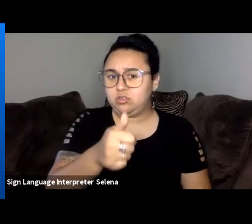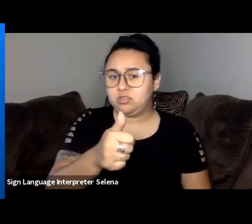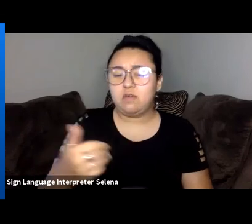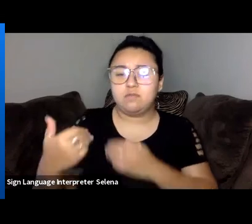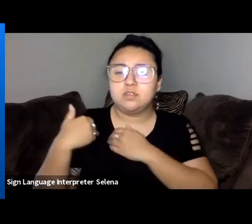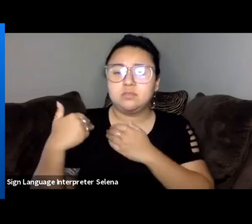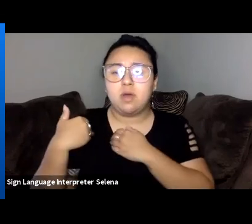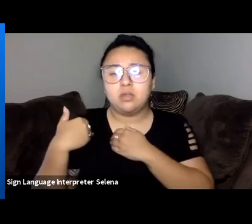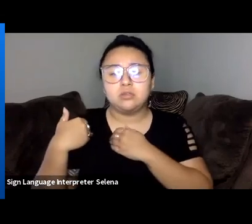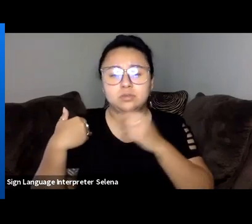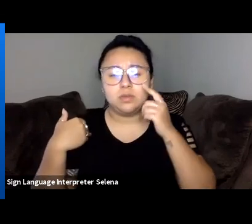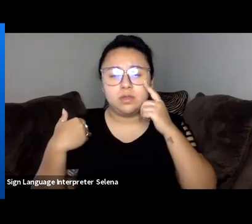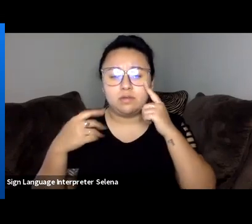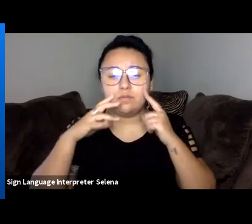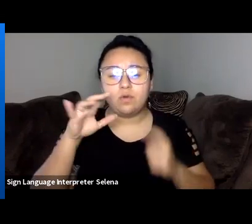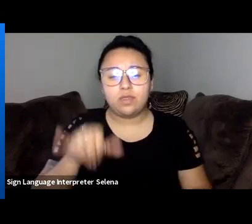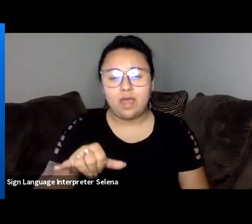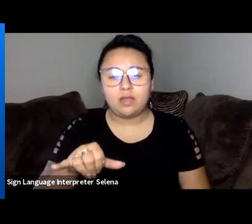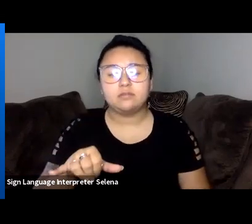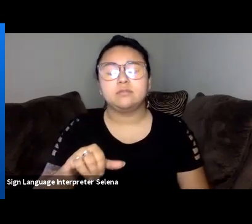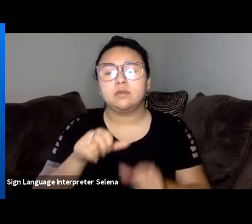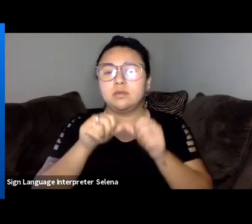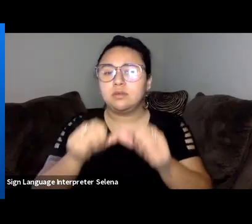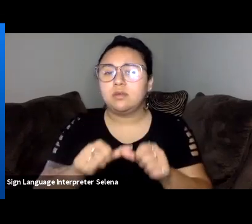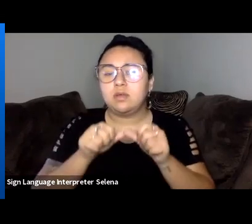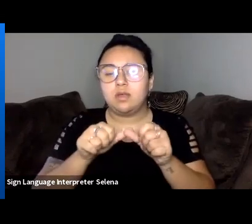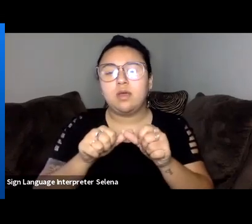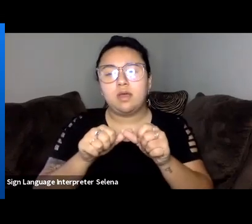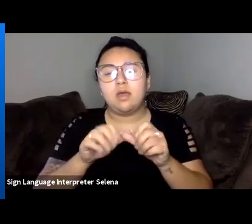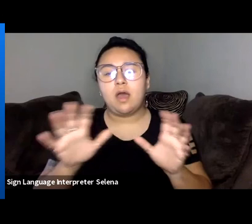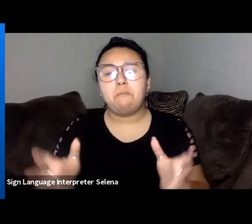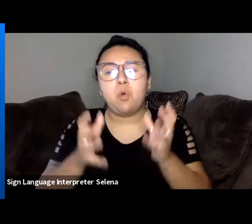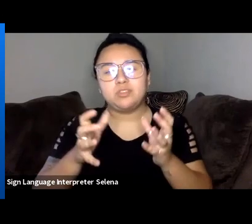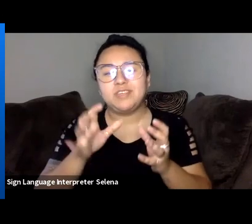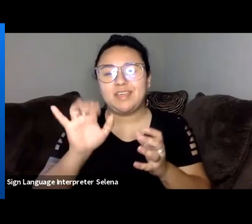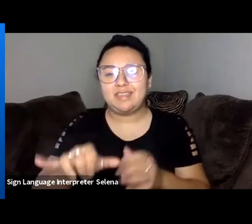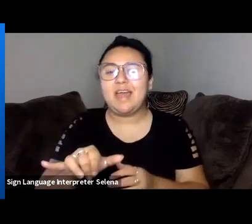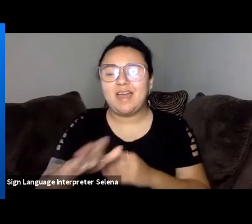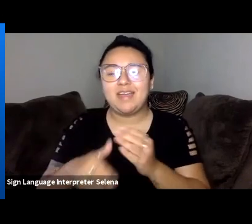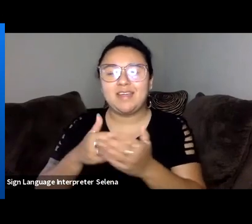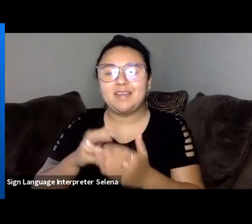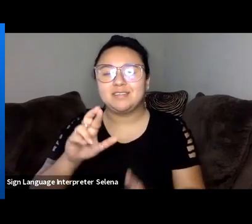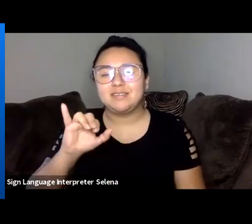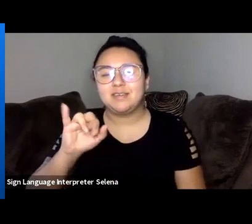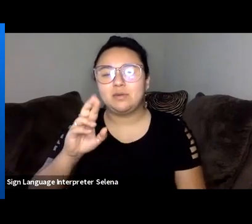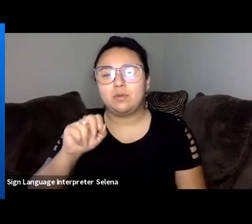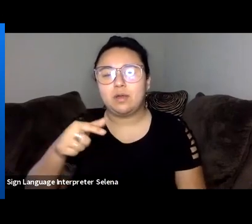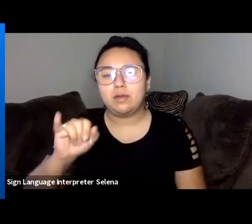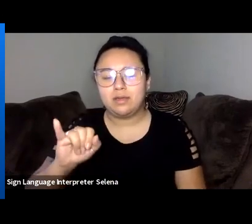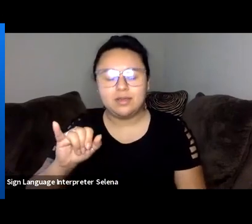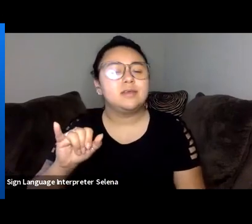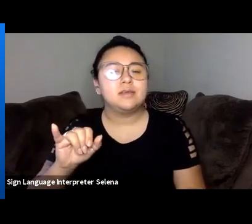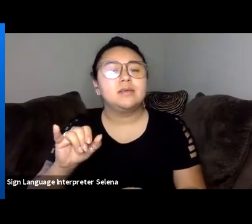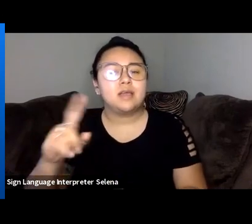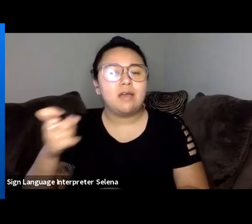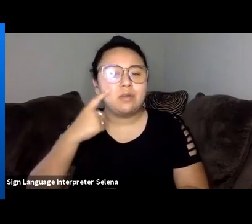during the 1980s and 90s. So this is these are two examples of how, both